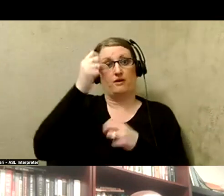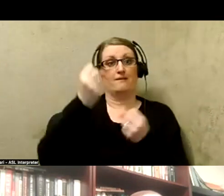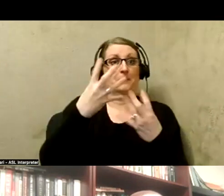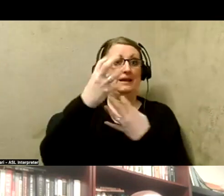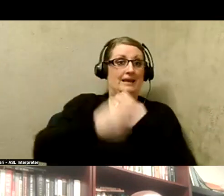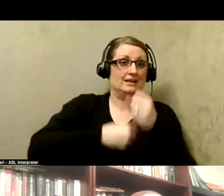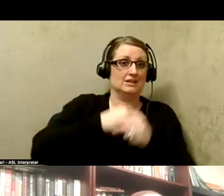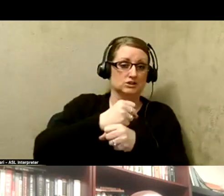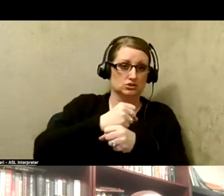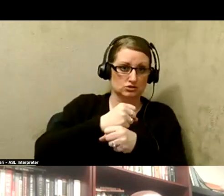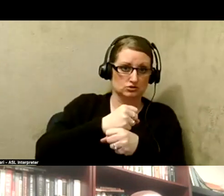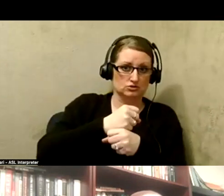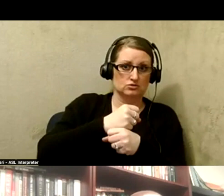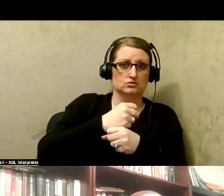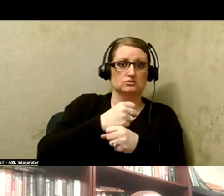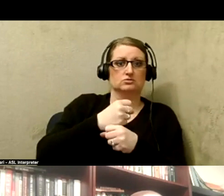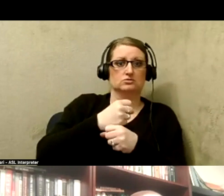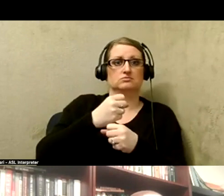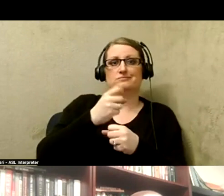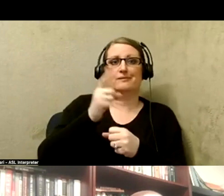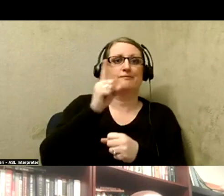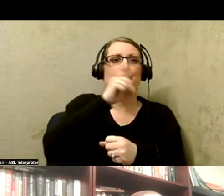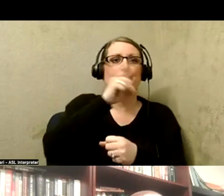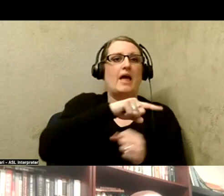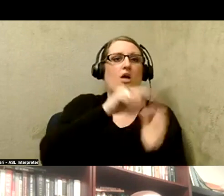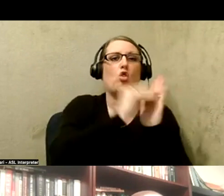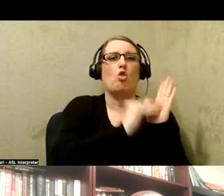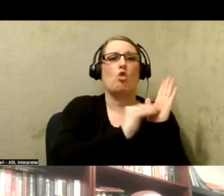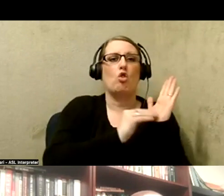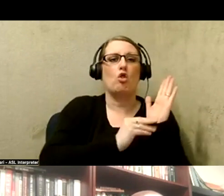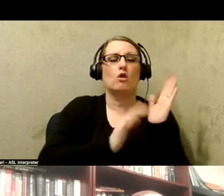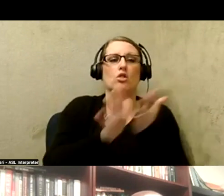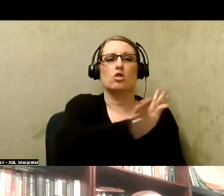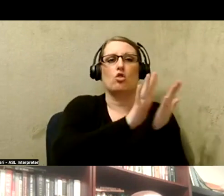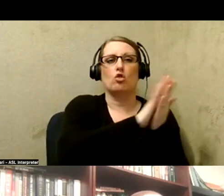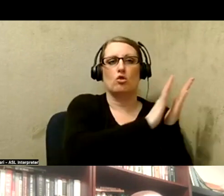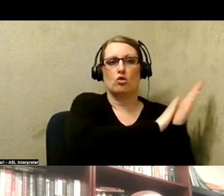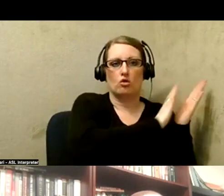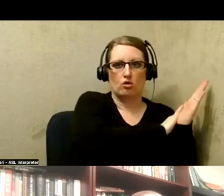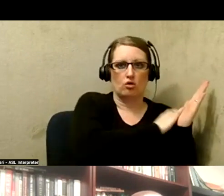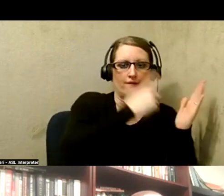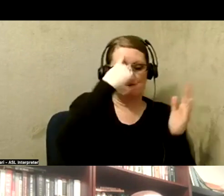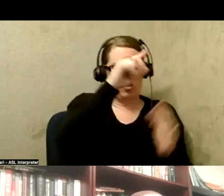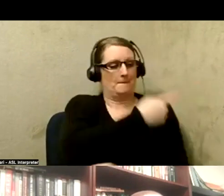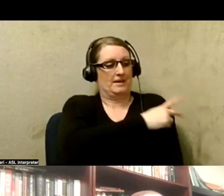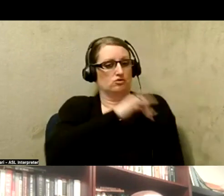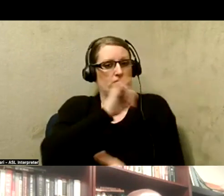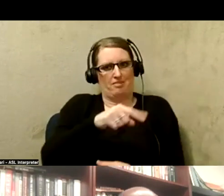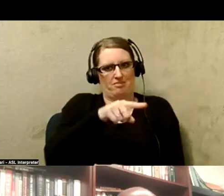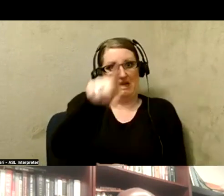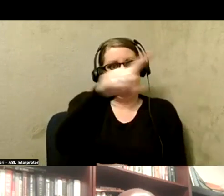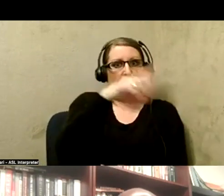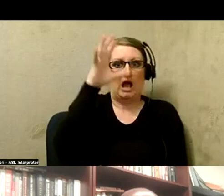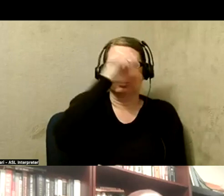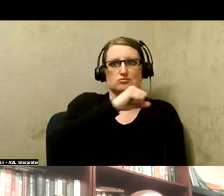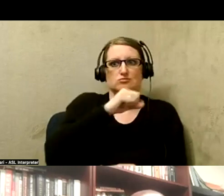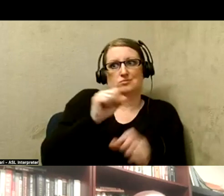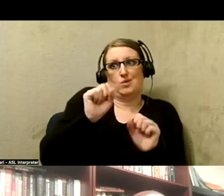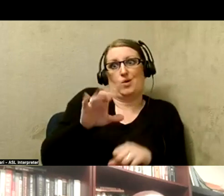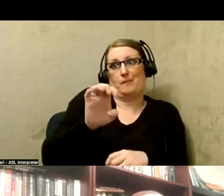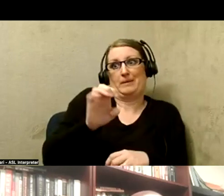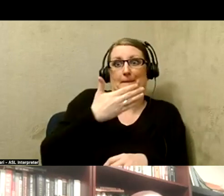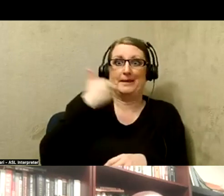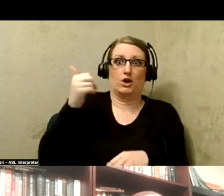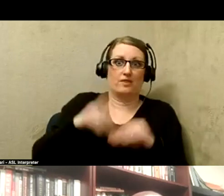falsified for patients for whom, you know, they thought that there could be something better than